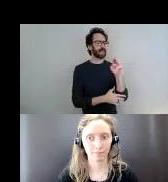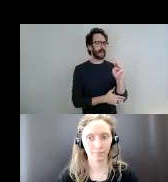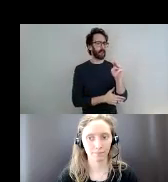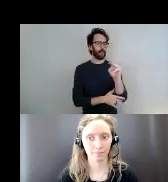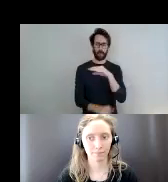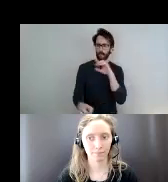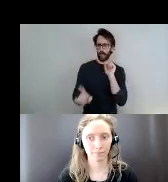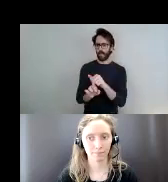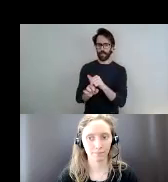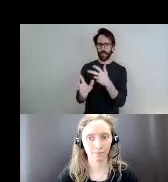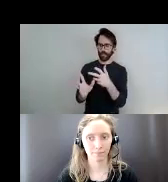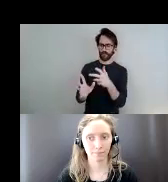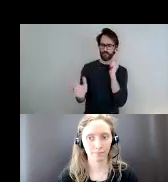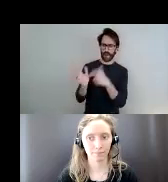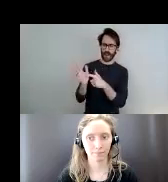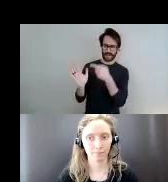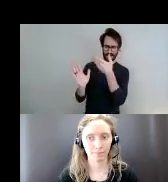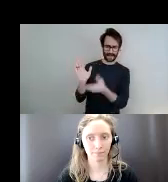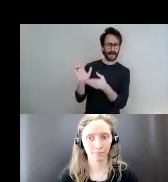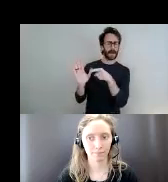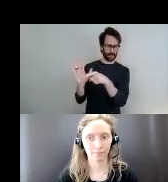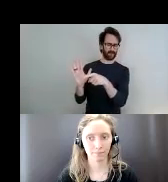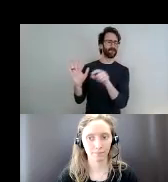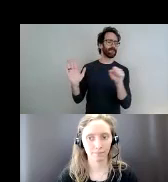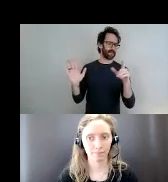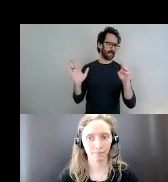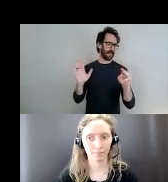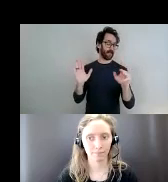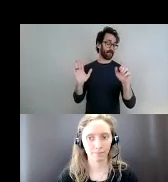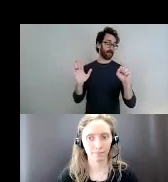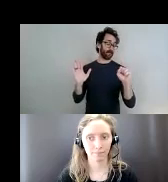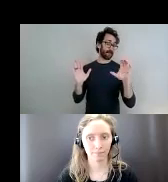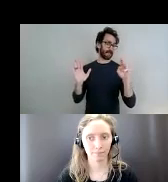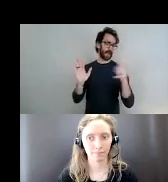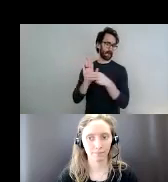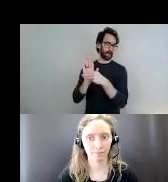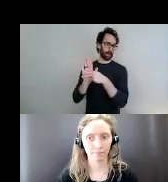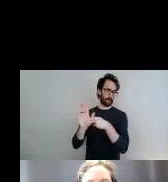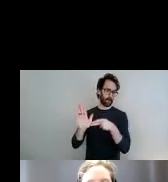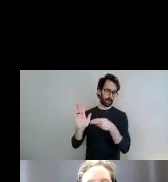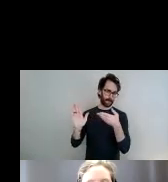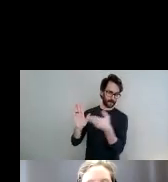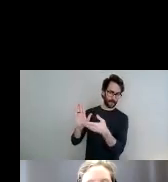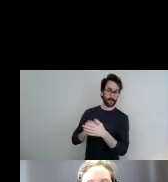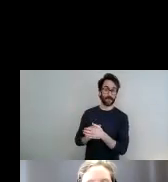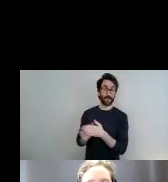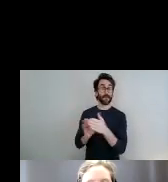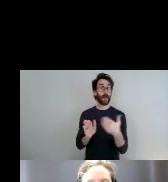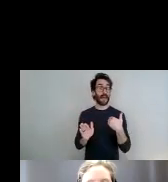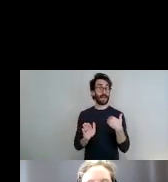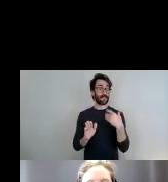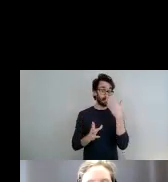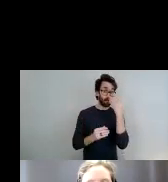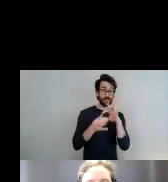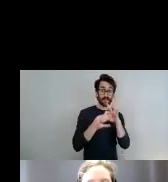out, how to recognize a scam. We have information on elder abuse, financial elder